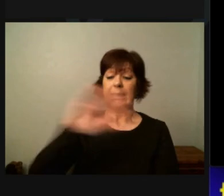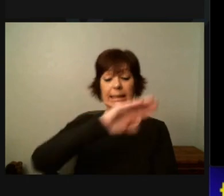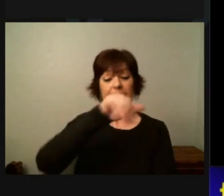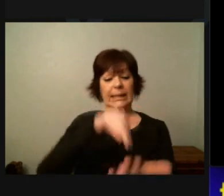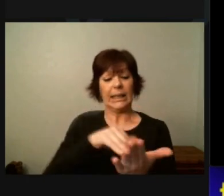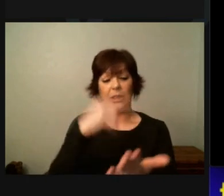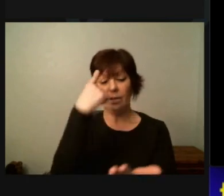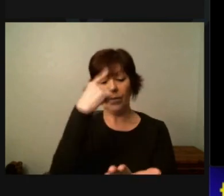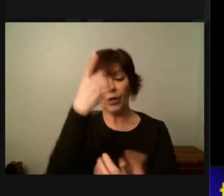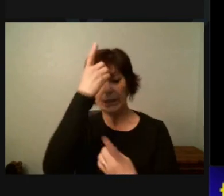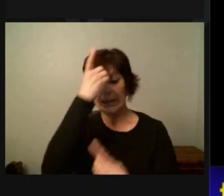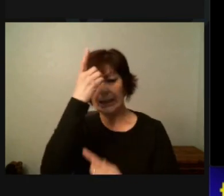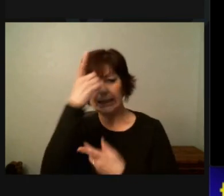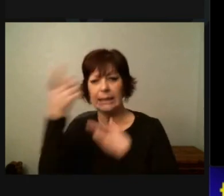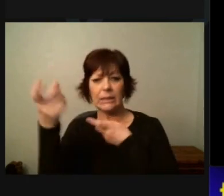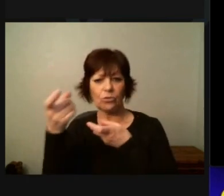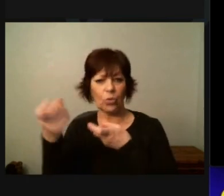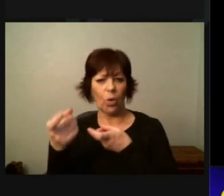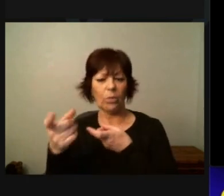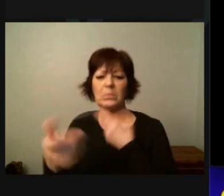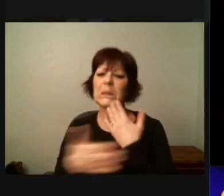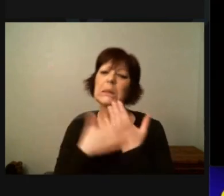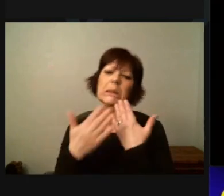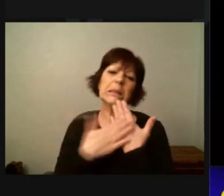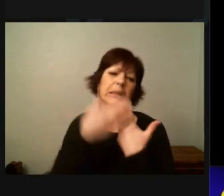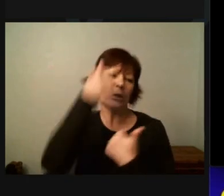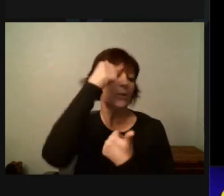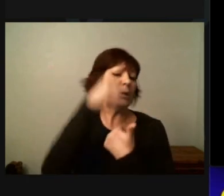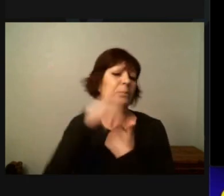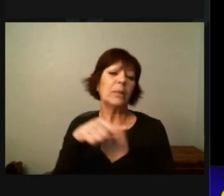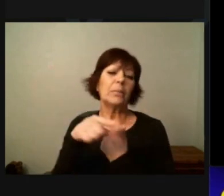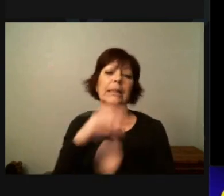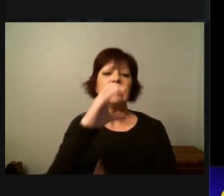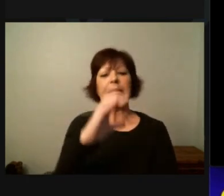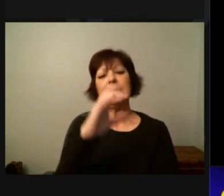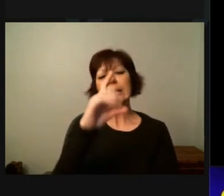Disease Control websites. It's an easy one to remember,